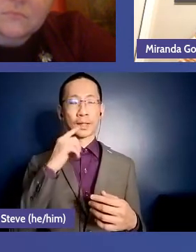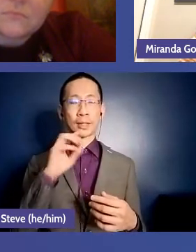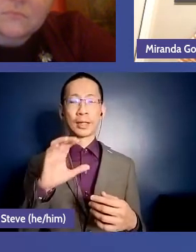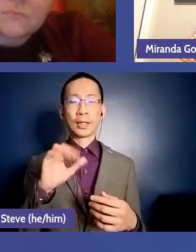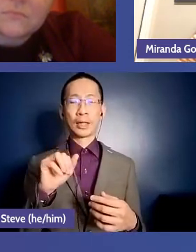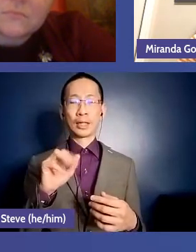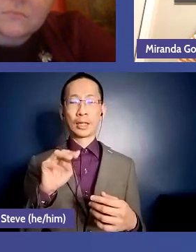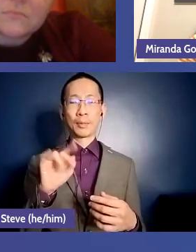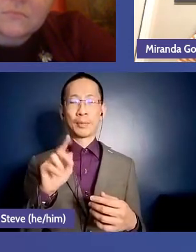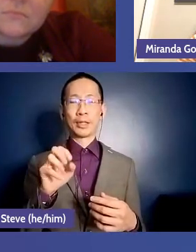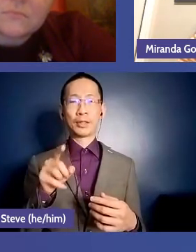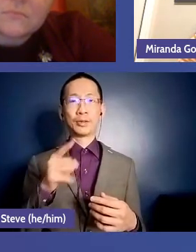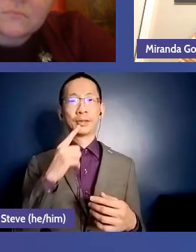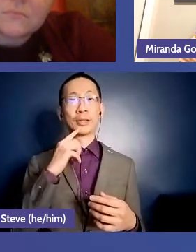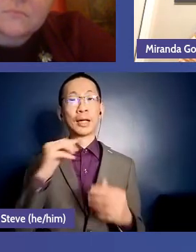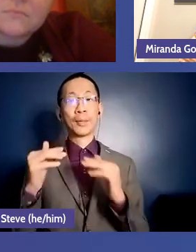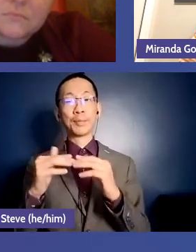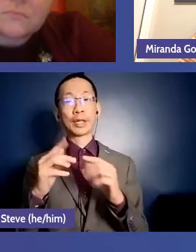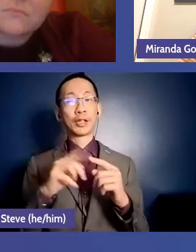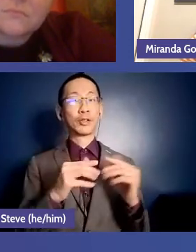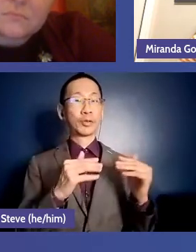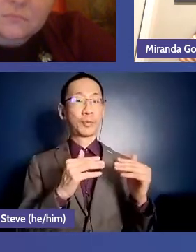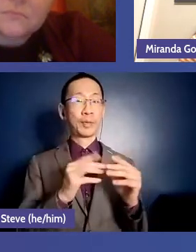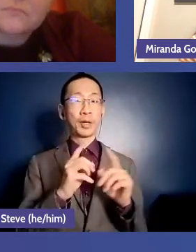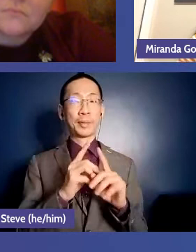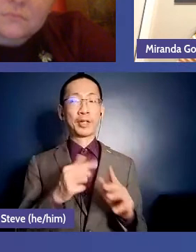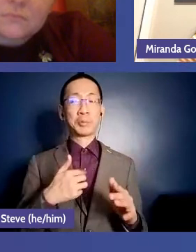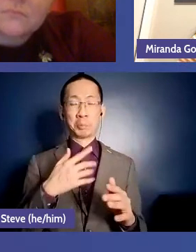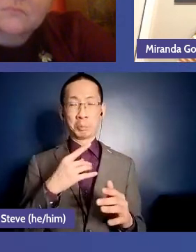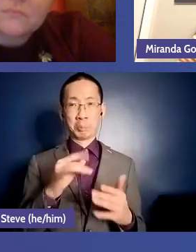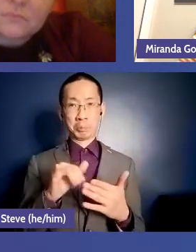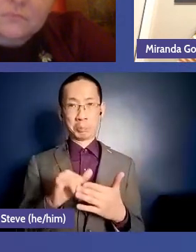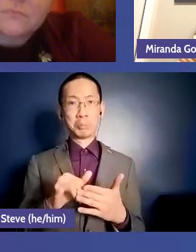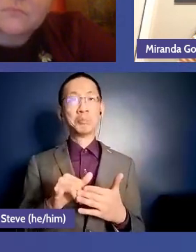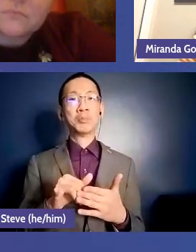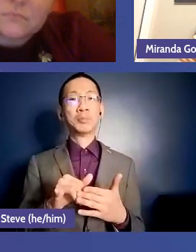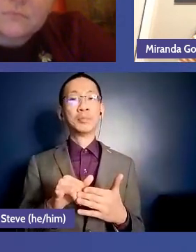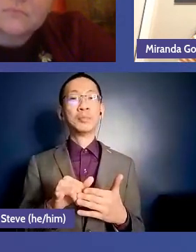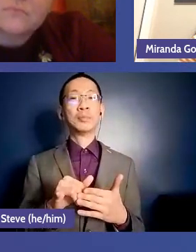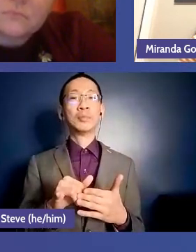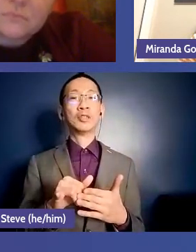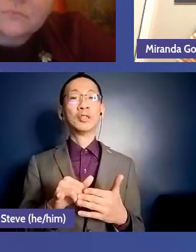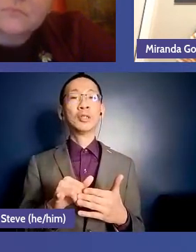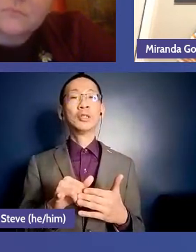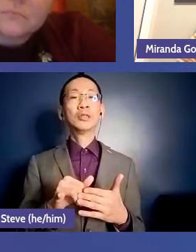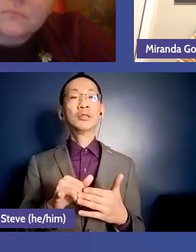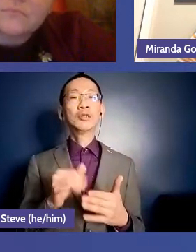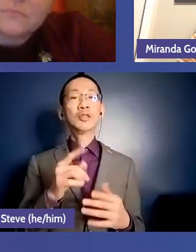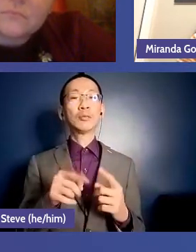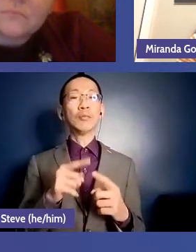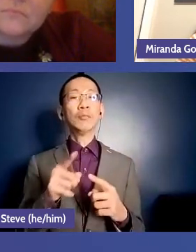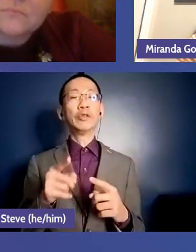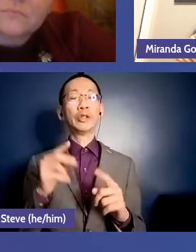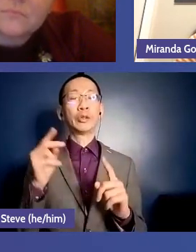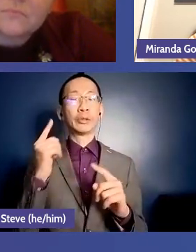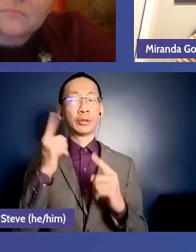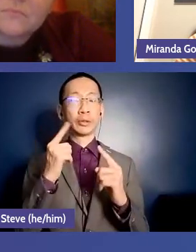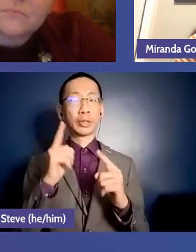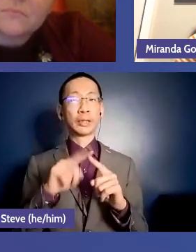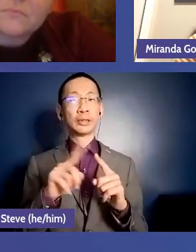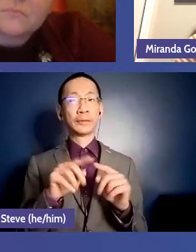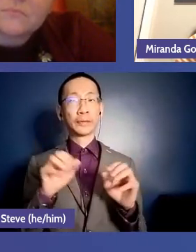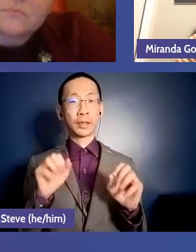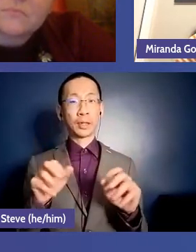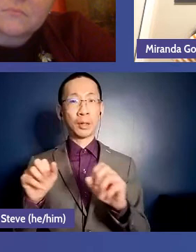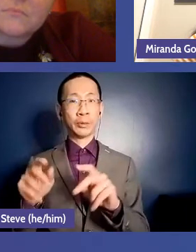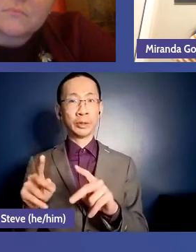brought up peer-to-peer mentorship. I'm a big fan of peer-to-peer mentorship. You know, when you're looking at different